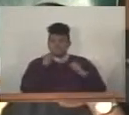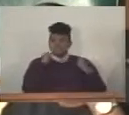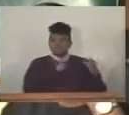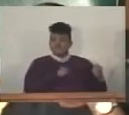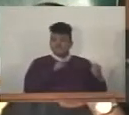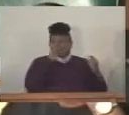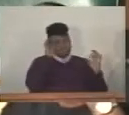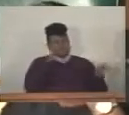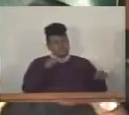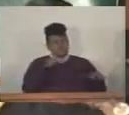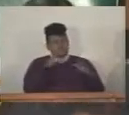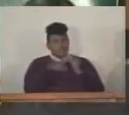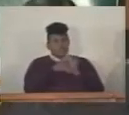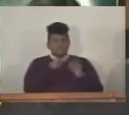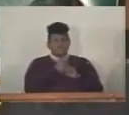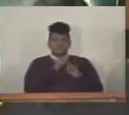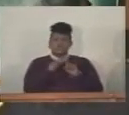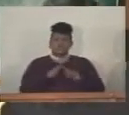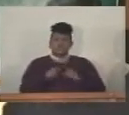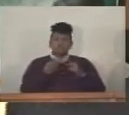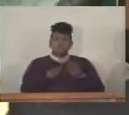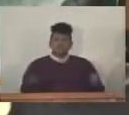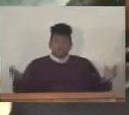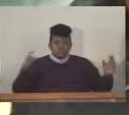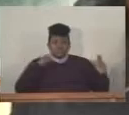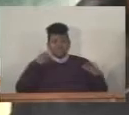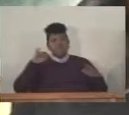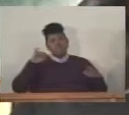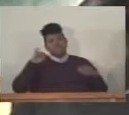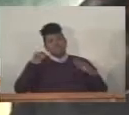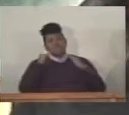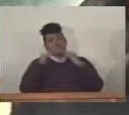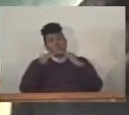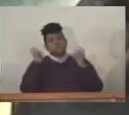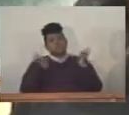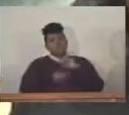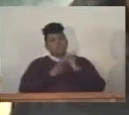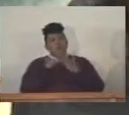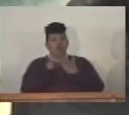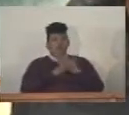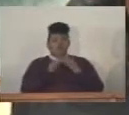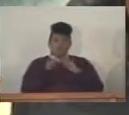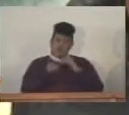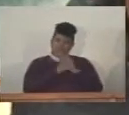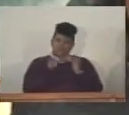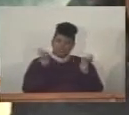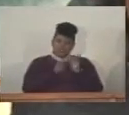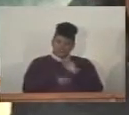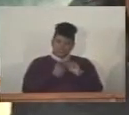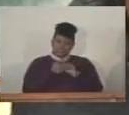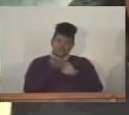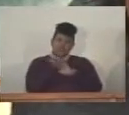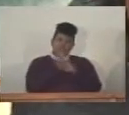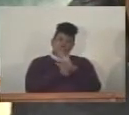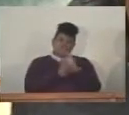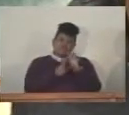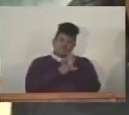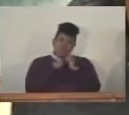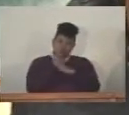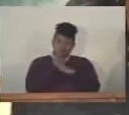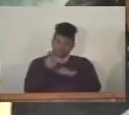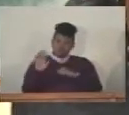are strongly interconnected. Mr. President, we can only achieve success in the fight against crime if we also address the